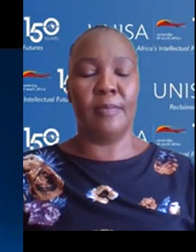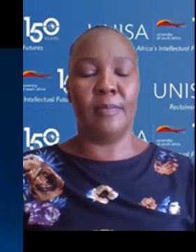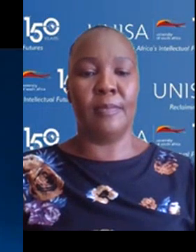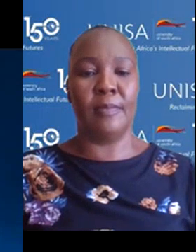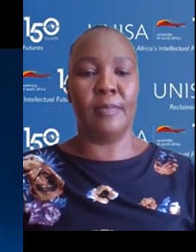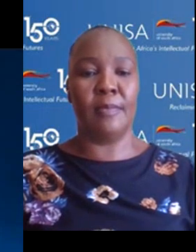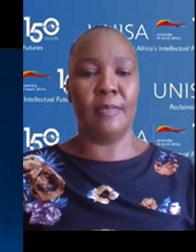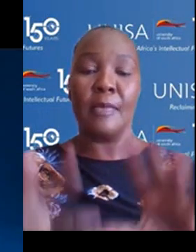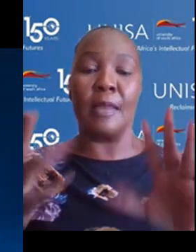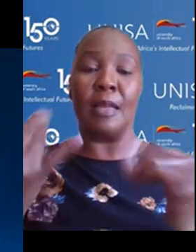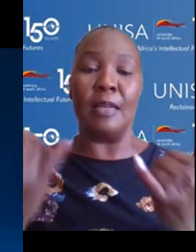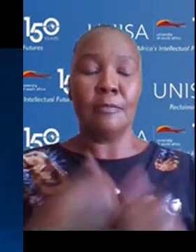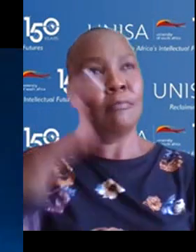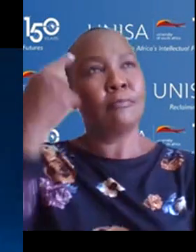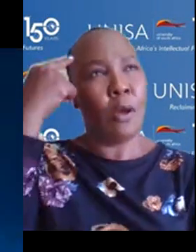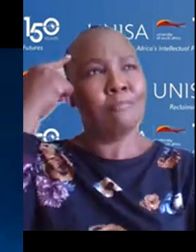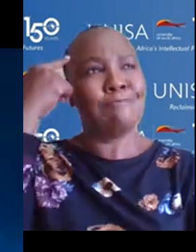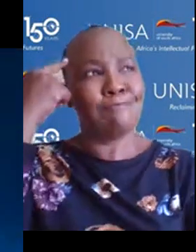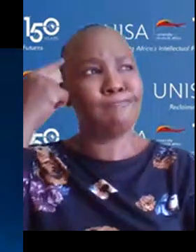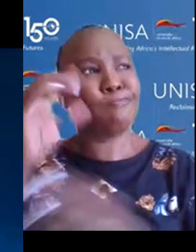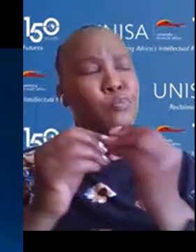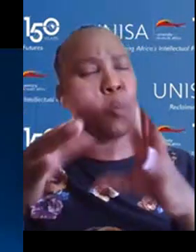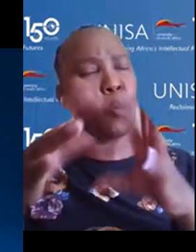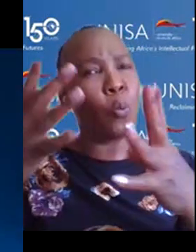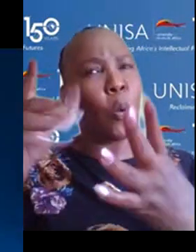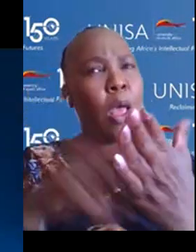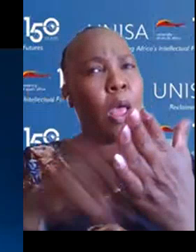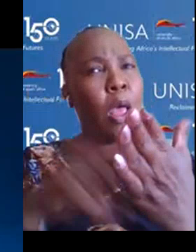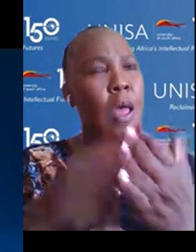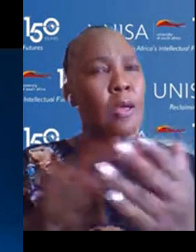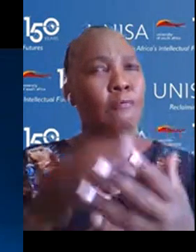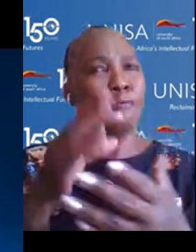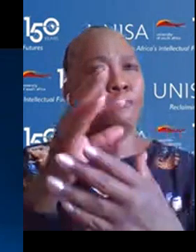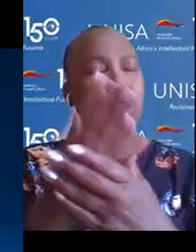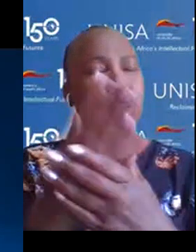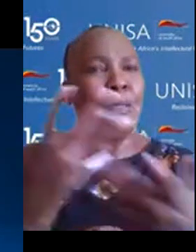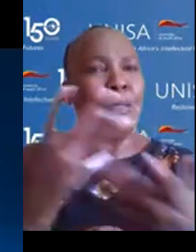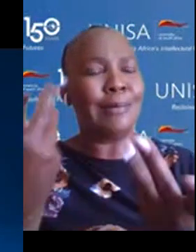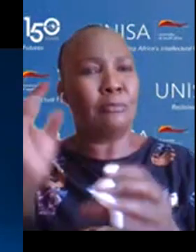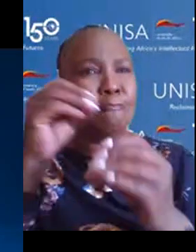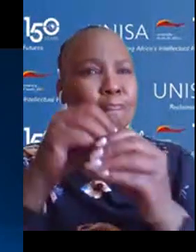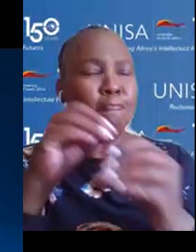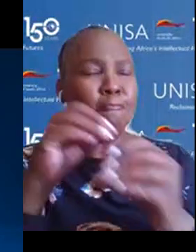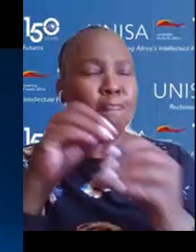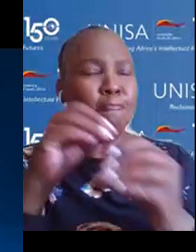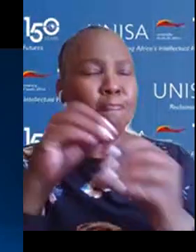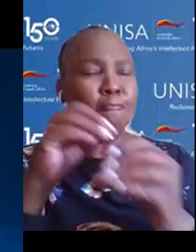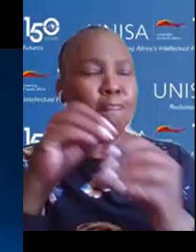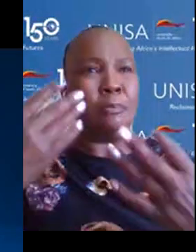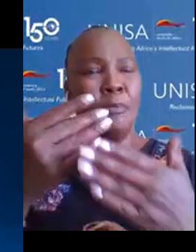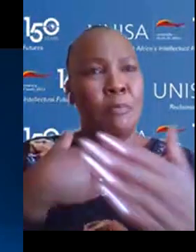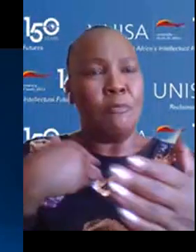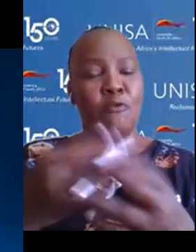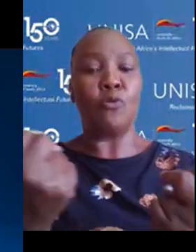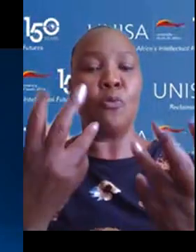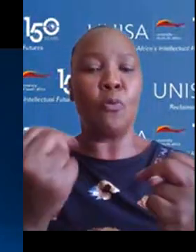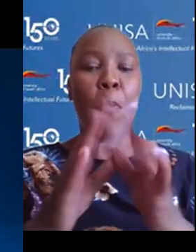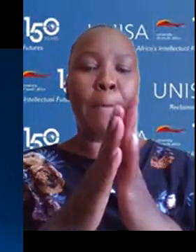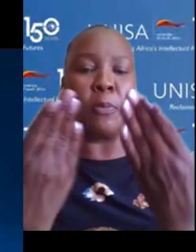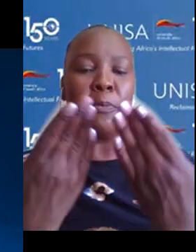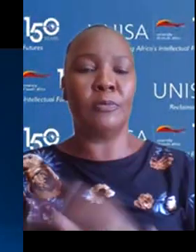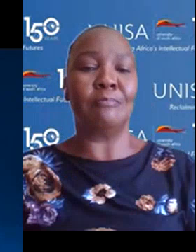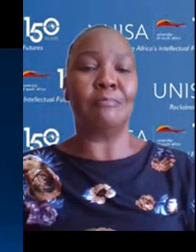Now that I think about it, I created that file in the wrong folder. It should have been created in a folder I've already created called New Book. So